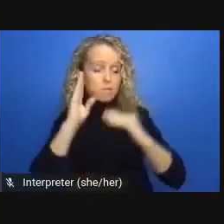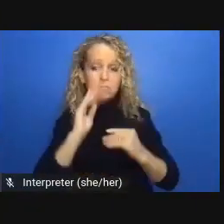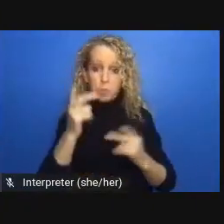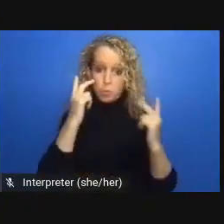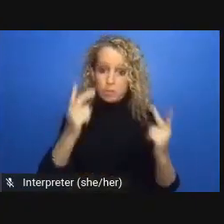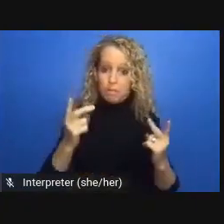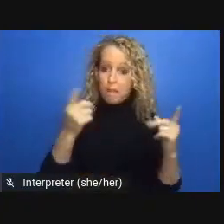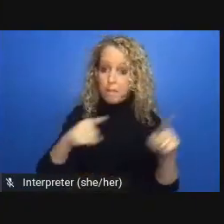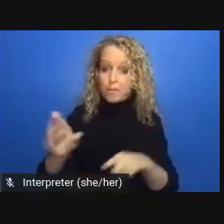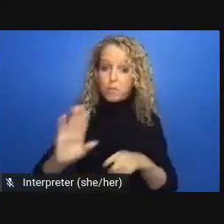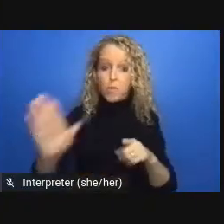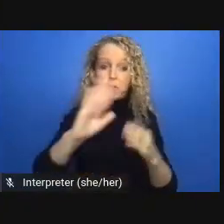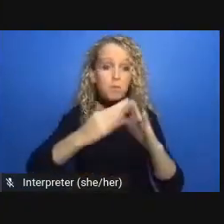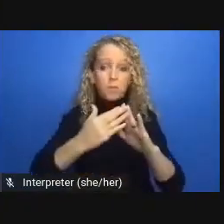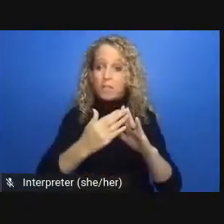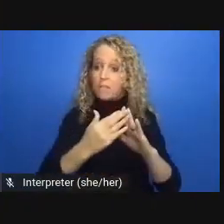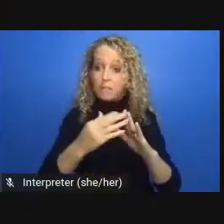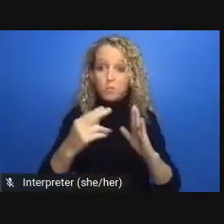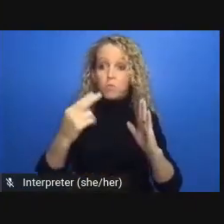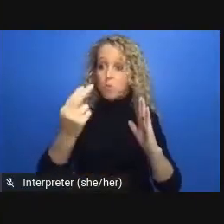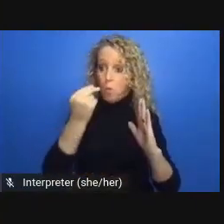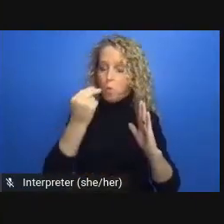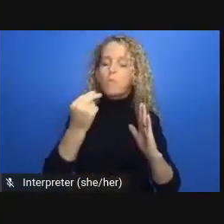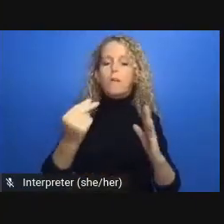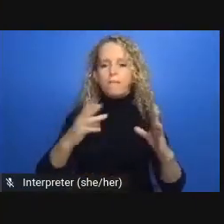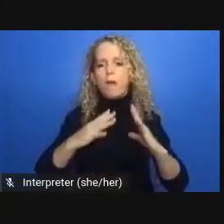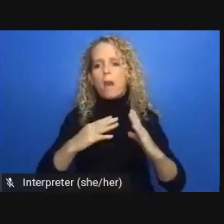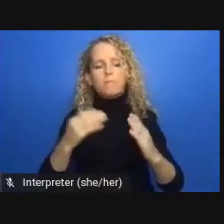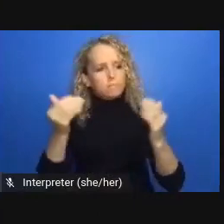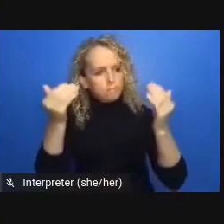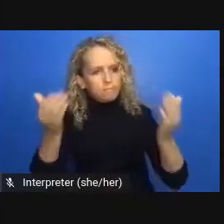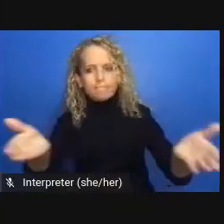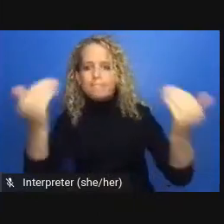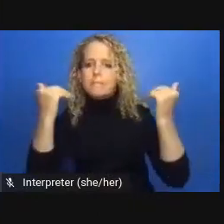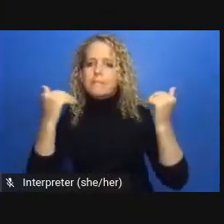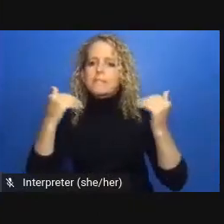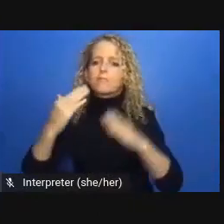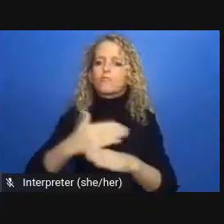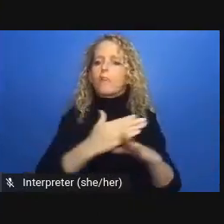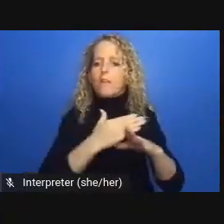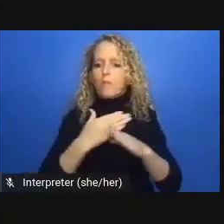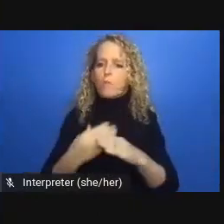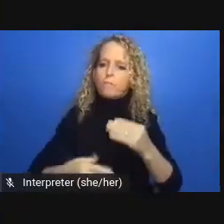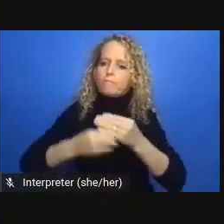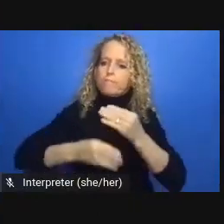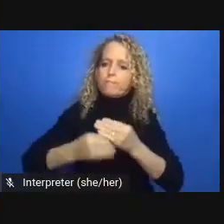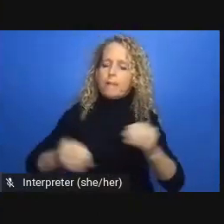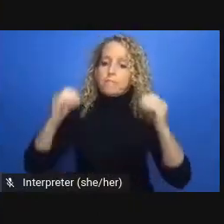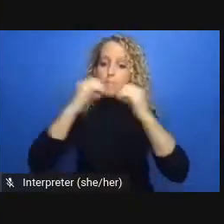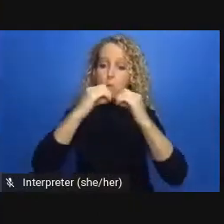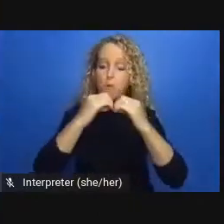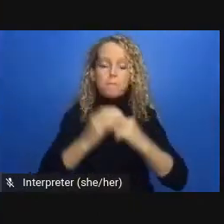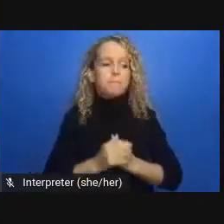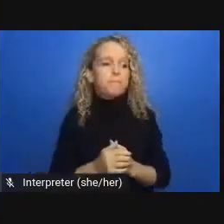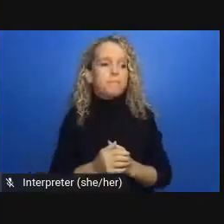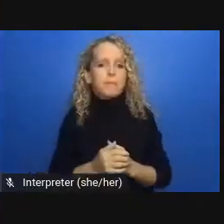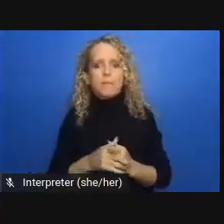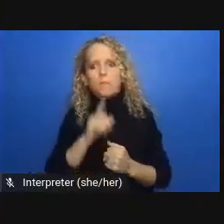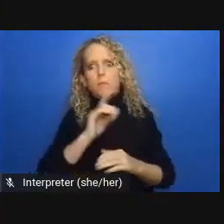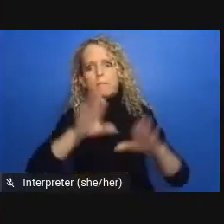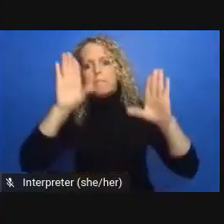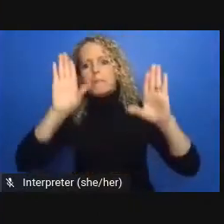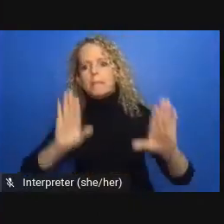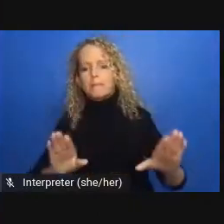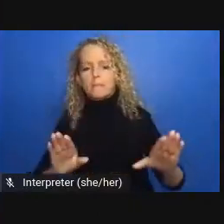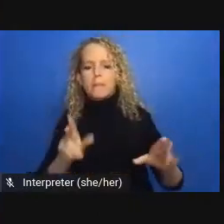what's actually happening. And the response was amazing. I had quite a few people respond and share this